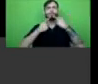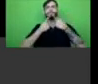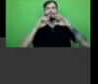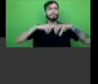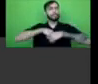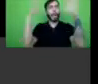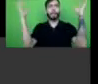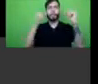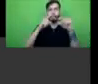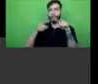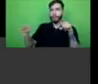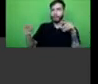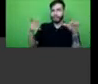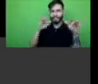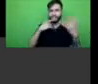the police.